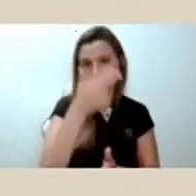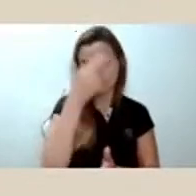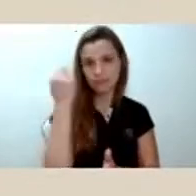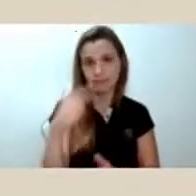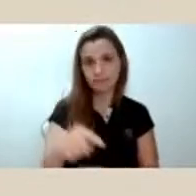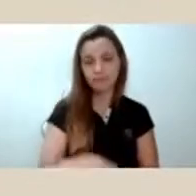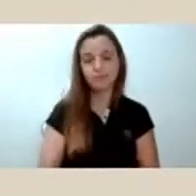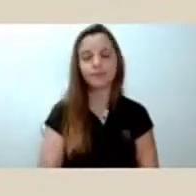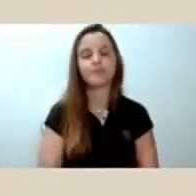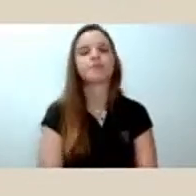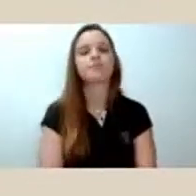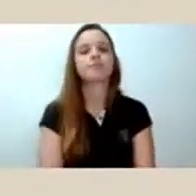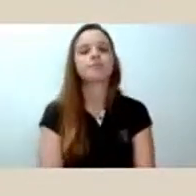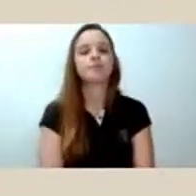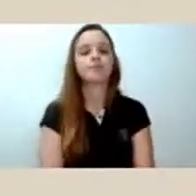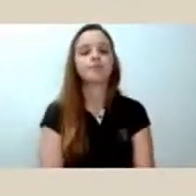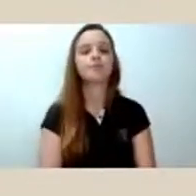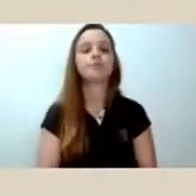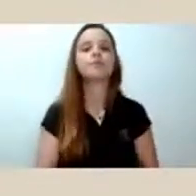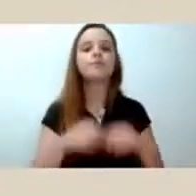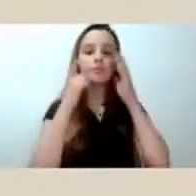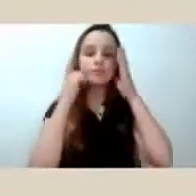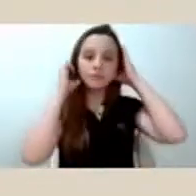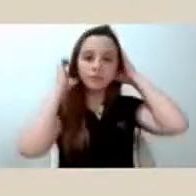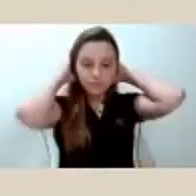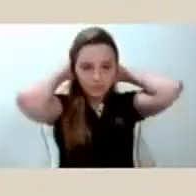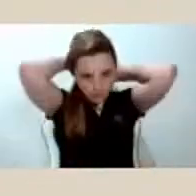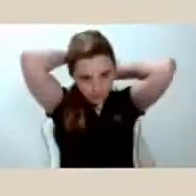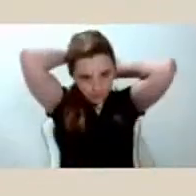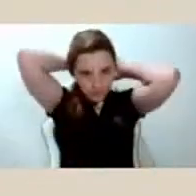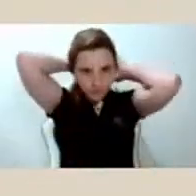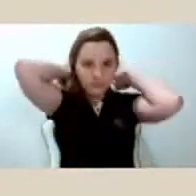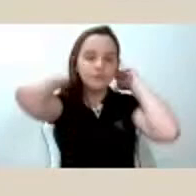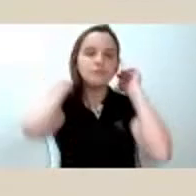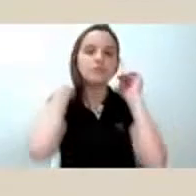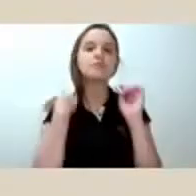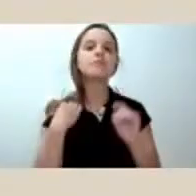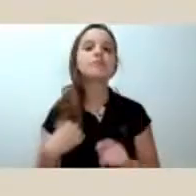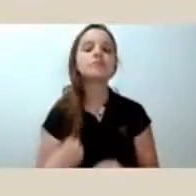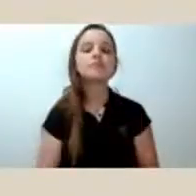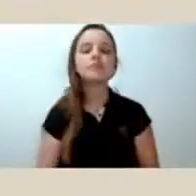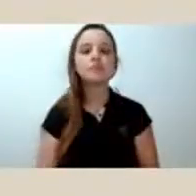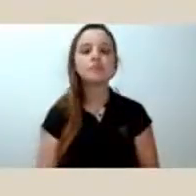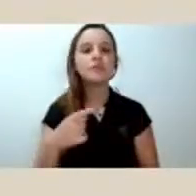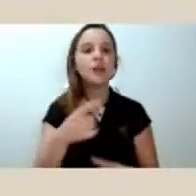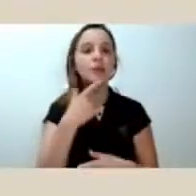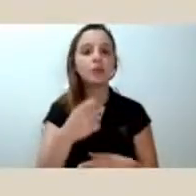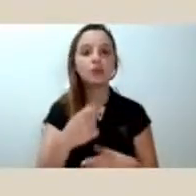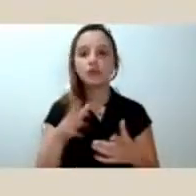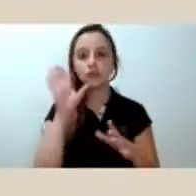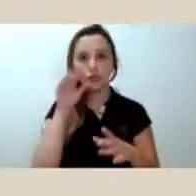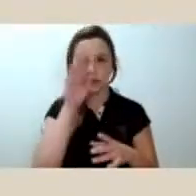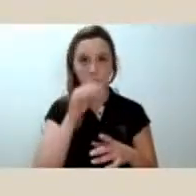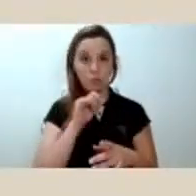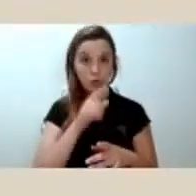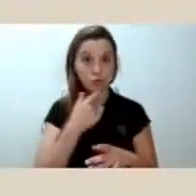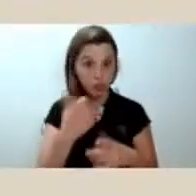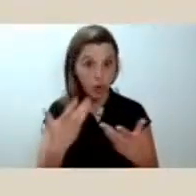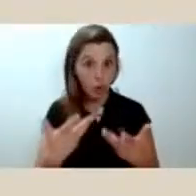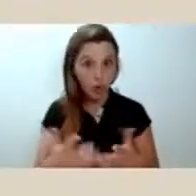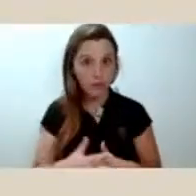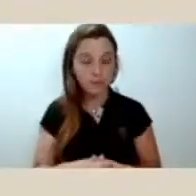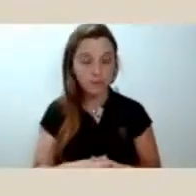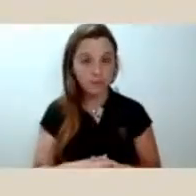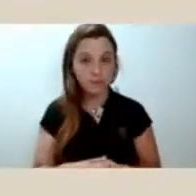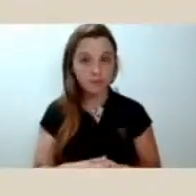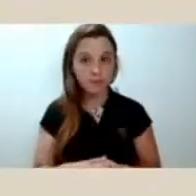I actually have a question. I don't know if I can, if I can pose it now, but probably for I don't know, for